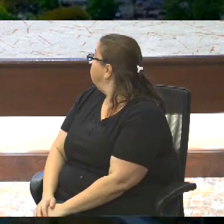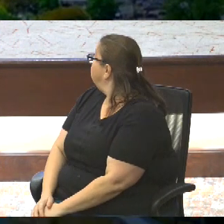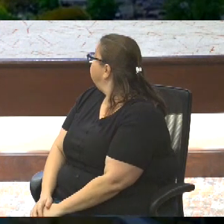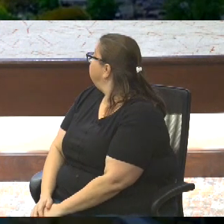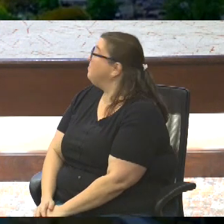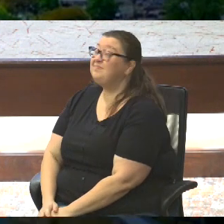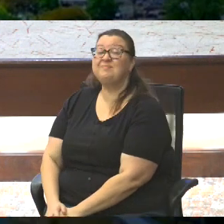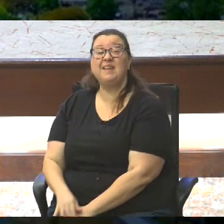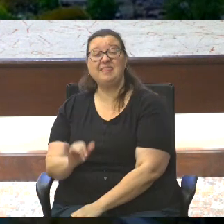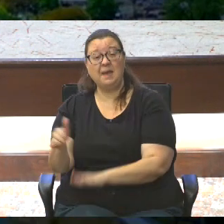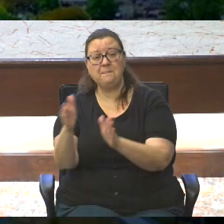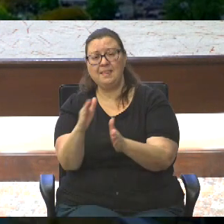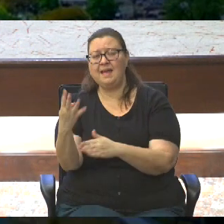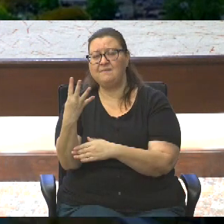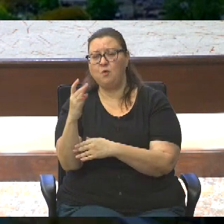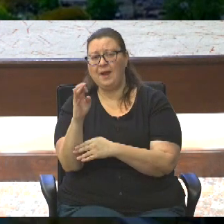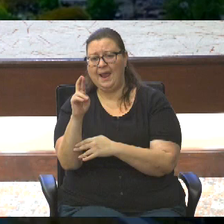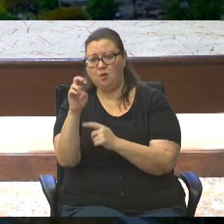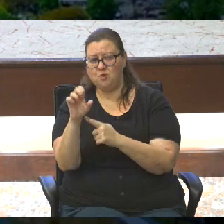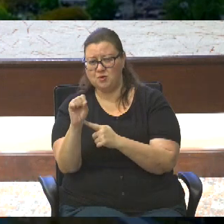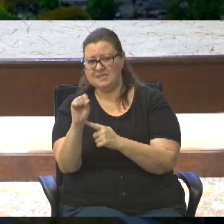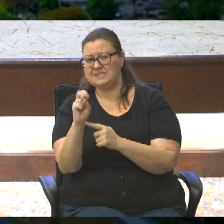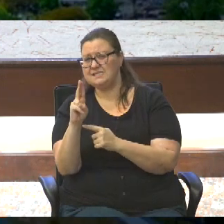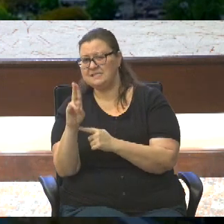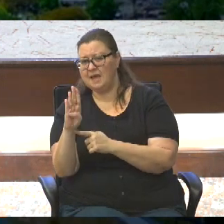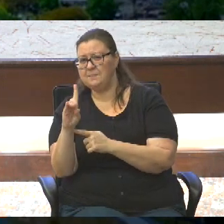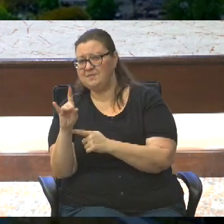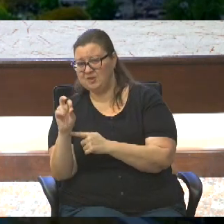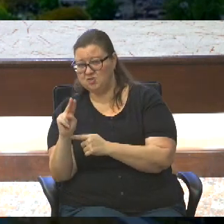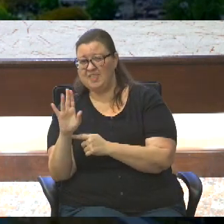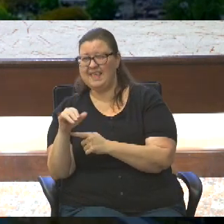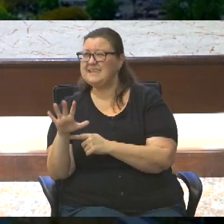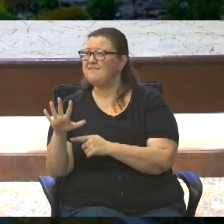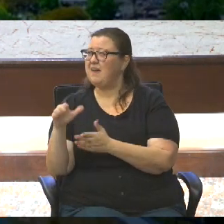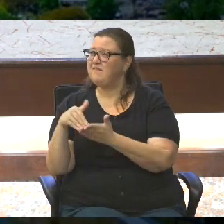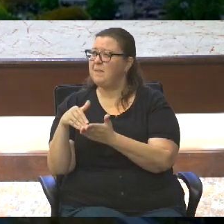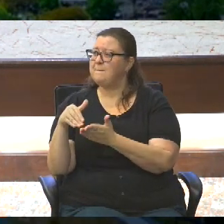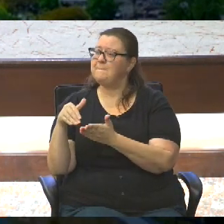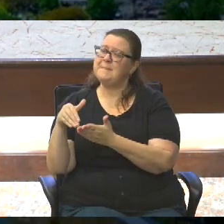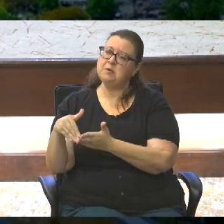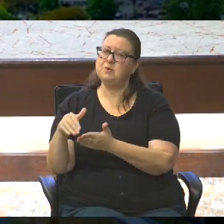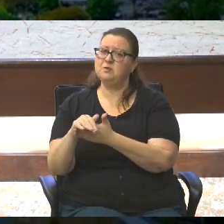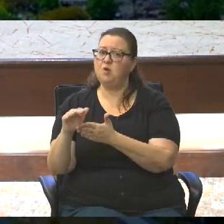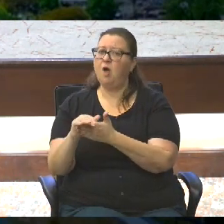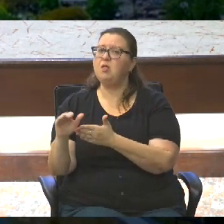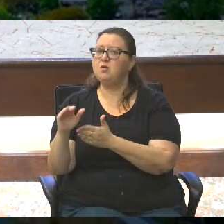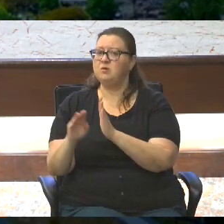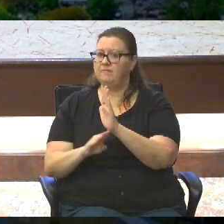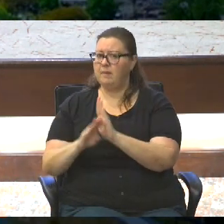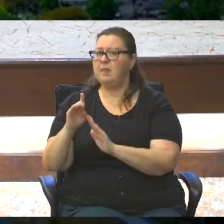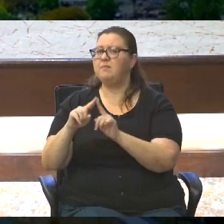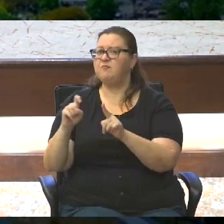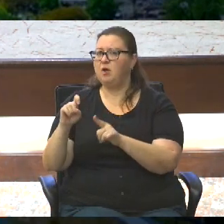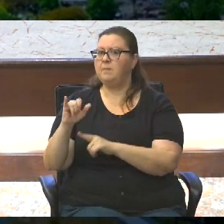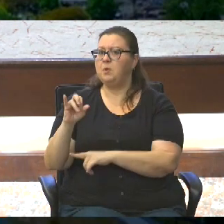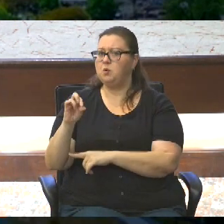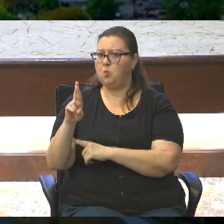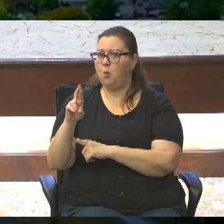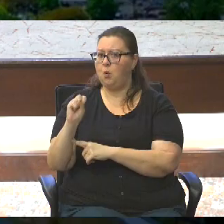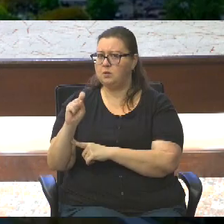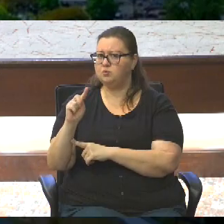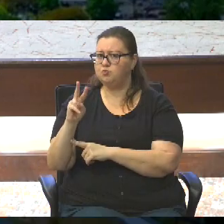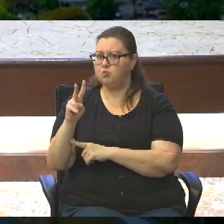4-acre subdivision represents almost a $5 million investment by Yours Truly Custom Homes, and will add 21